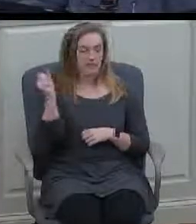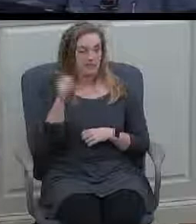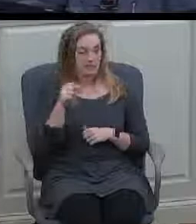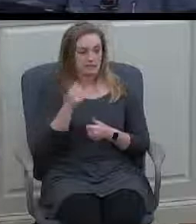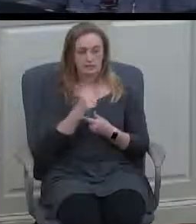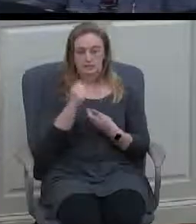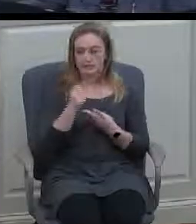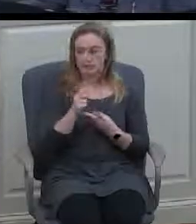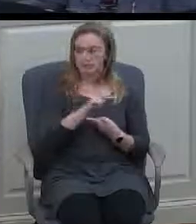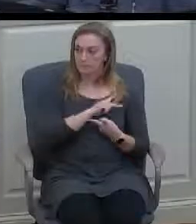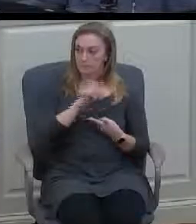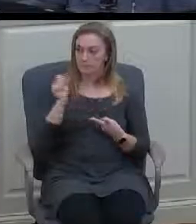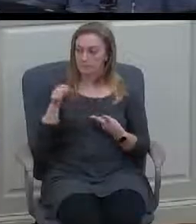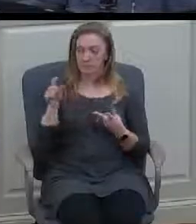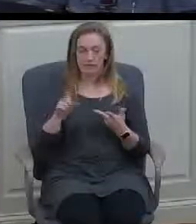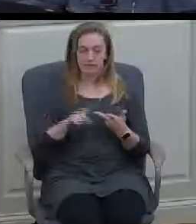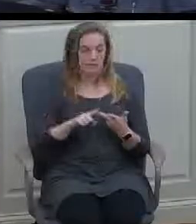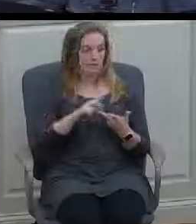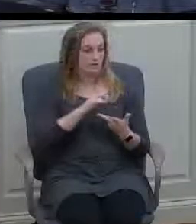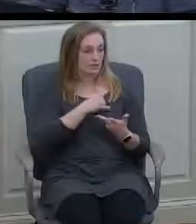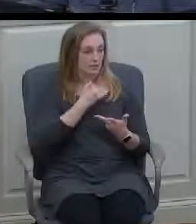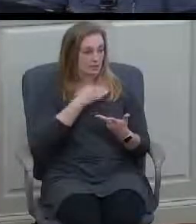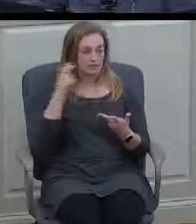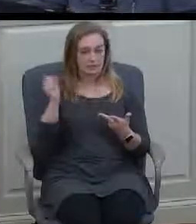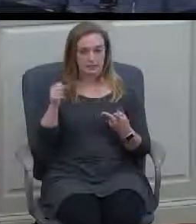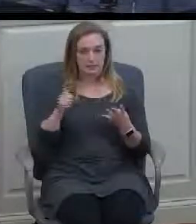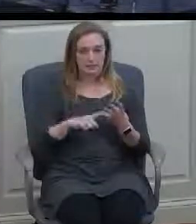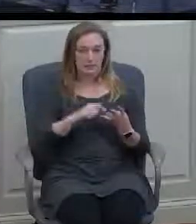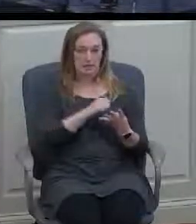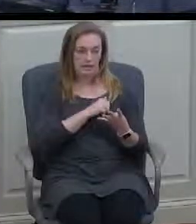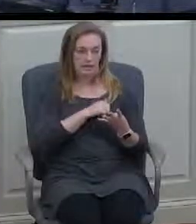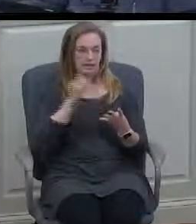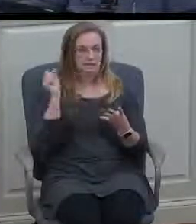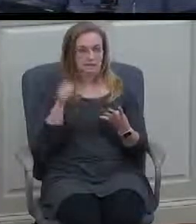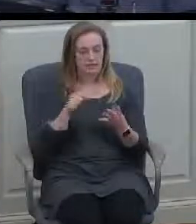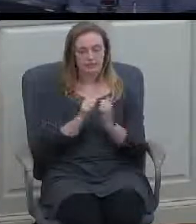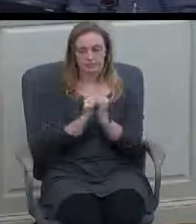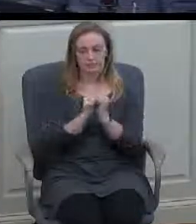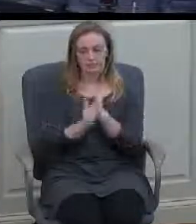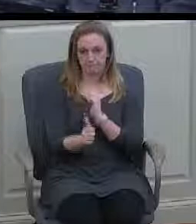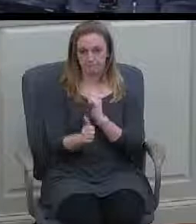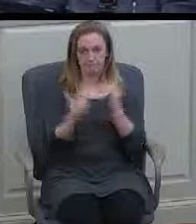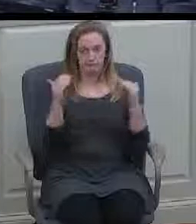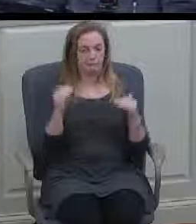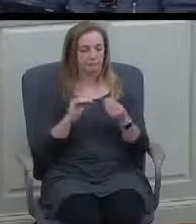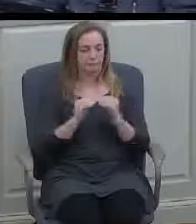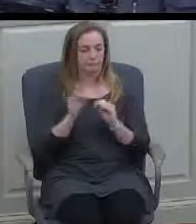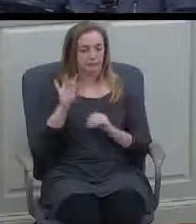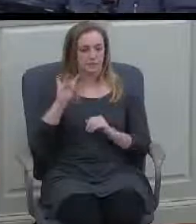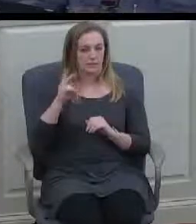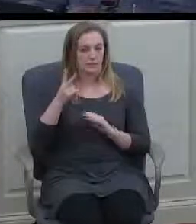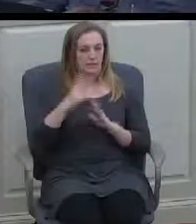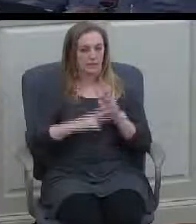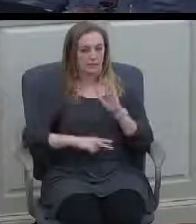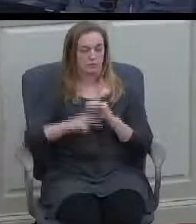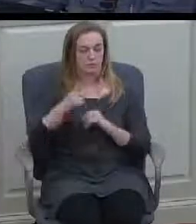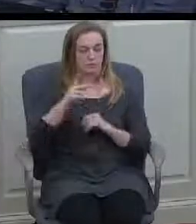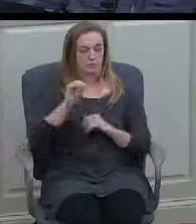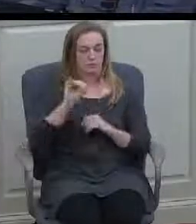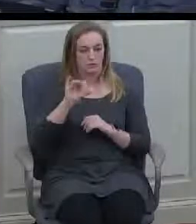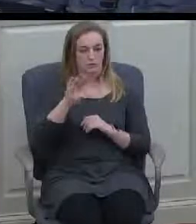Mayor Paris? Yes. Commissioner Holland? Yes, Commissioner Atkins? Yes, ma'am. Item 8 is the second reading of ordinance